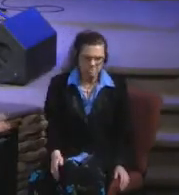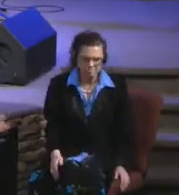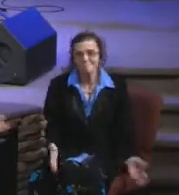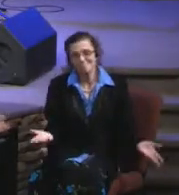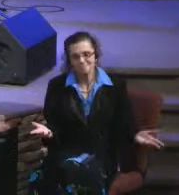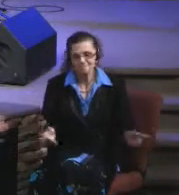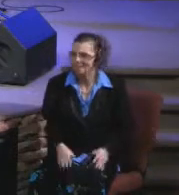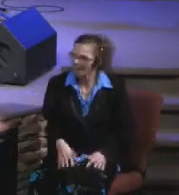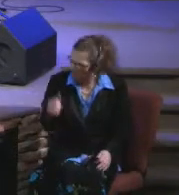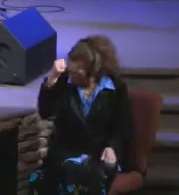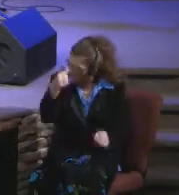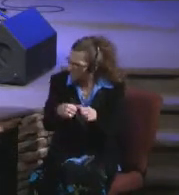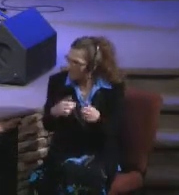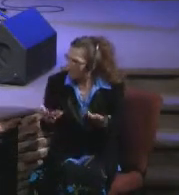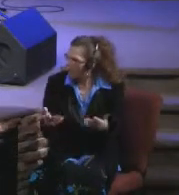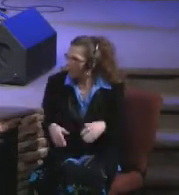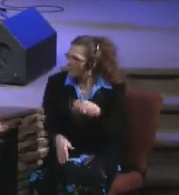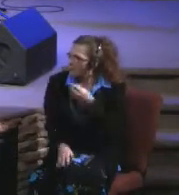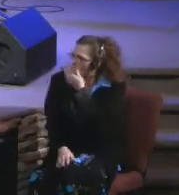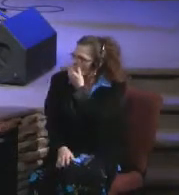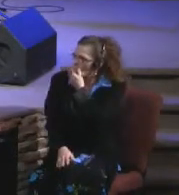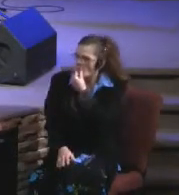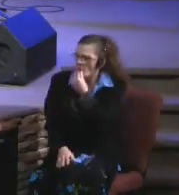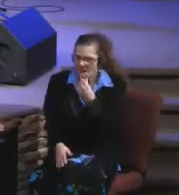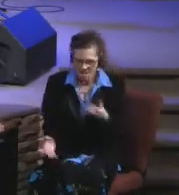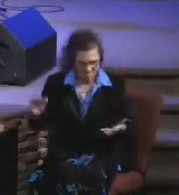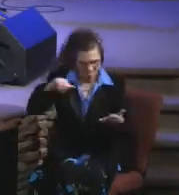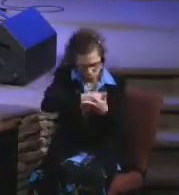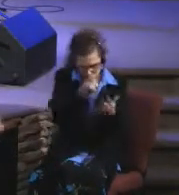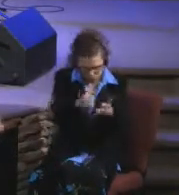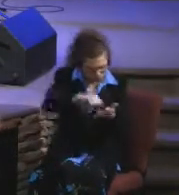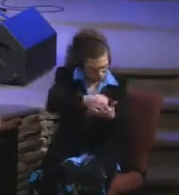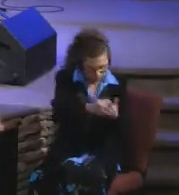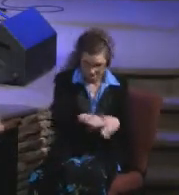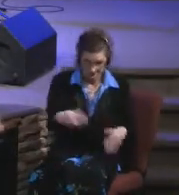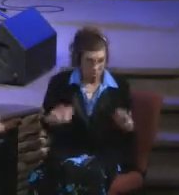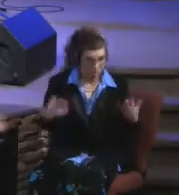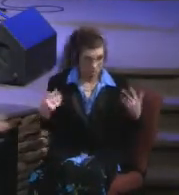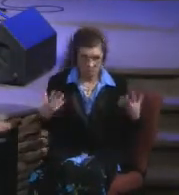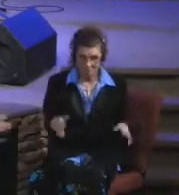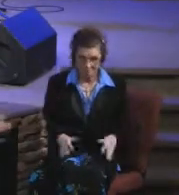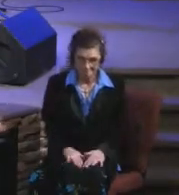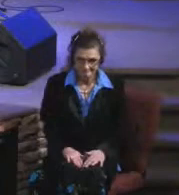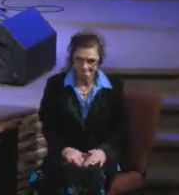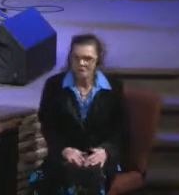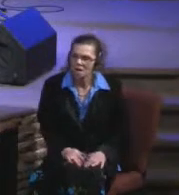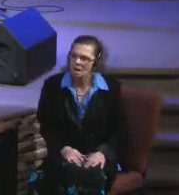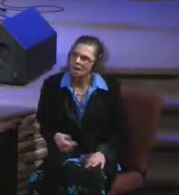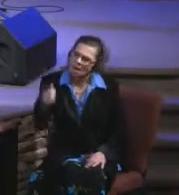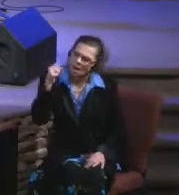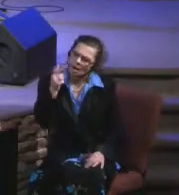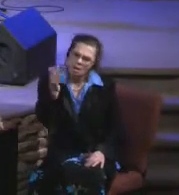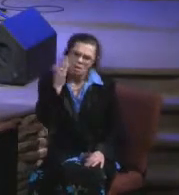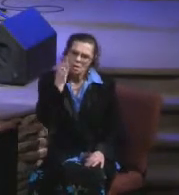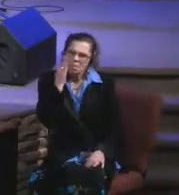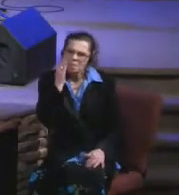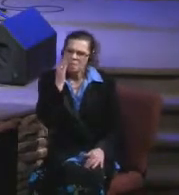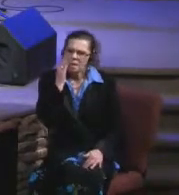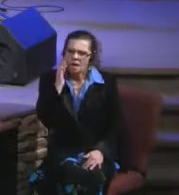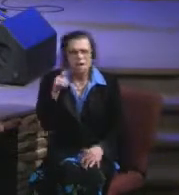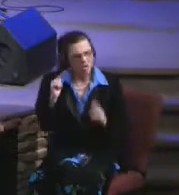they're crumbling up and wrecking, and oh my goodness, it's just a travesty. And you know,